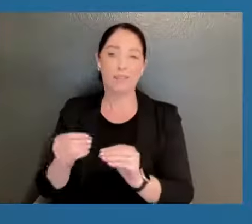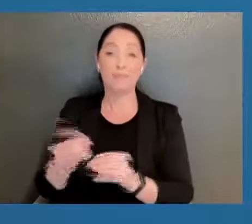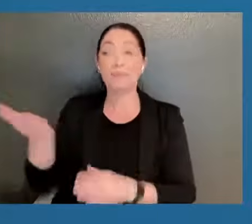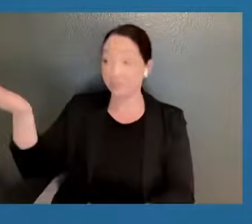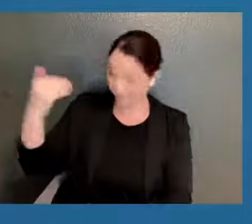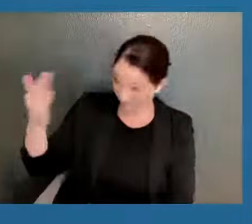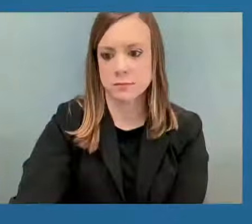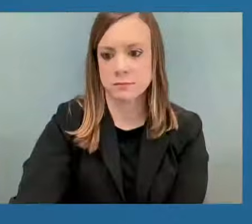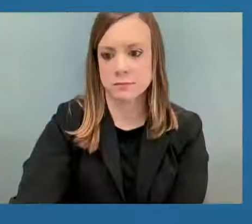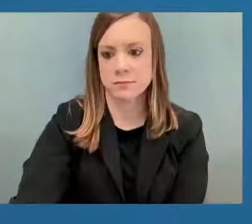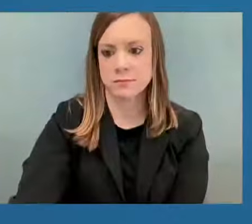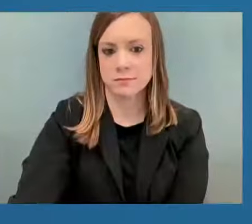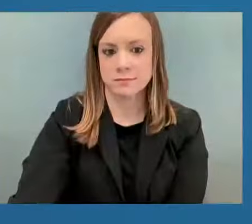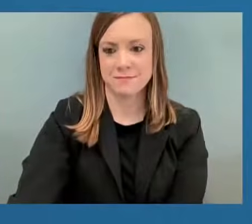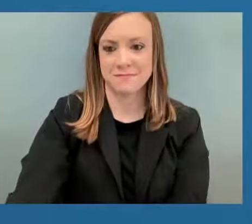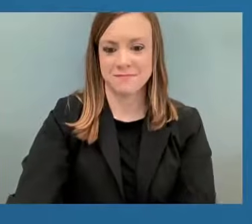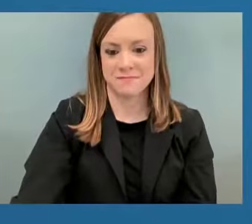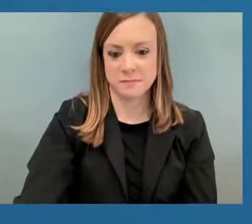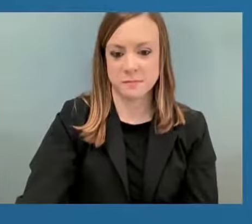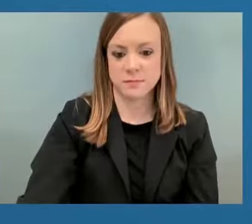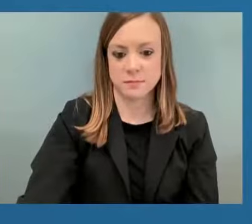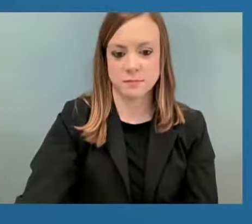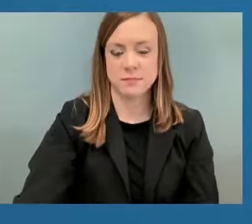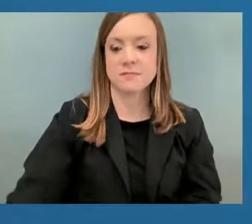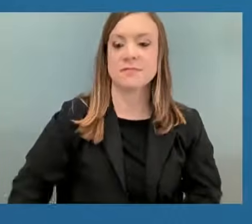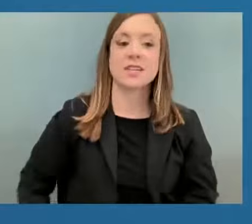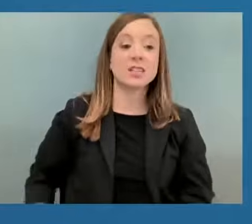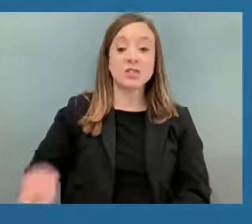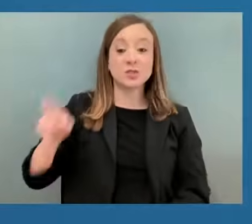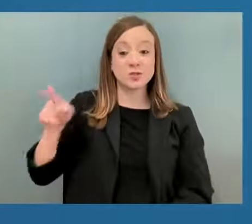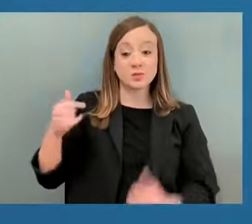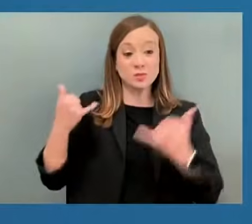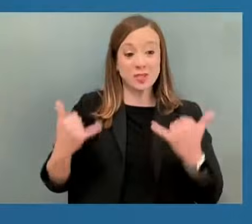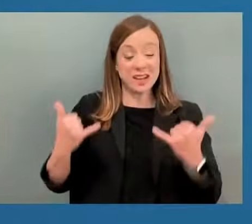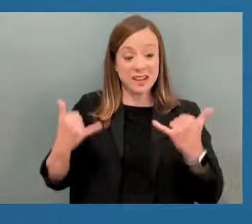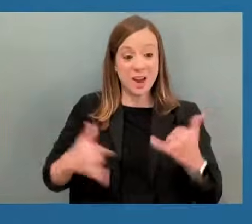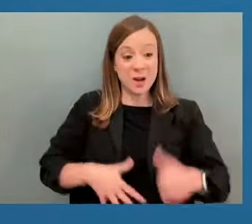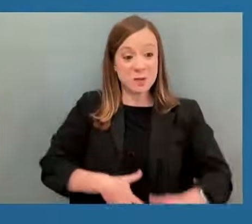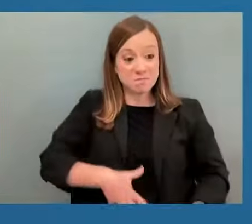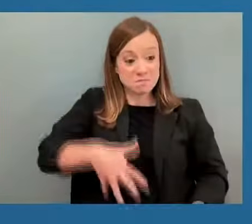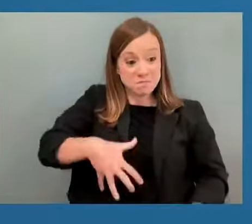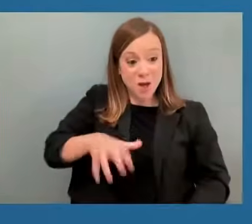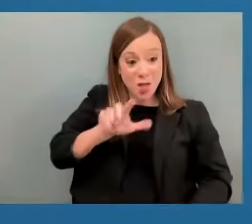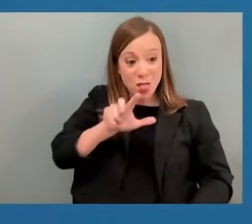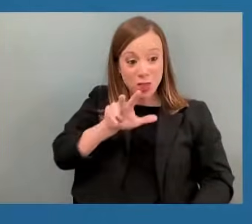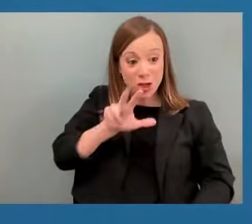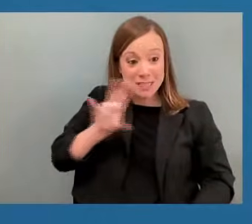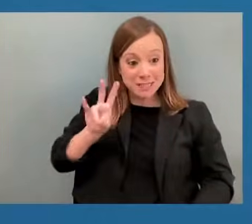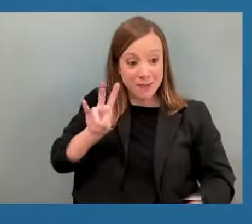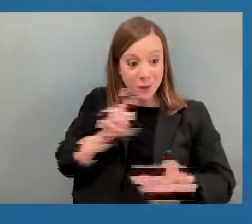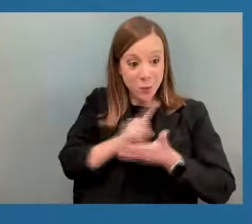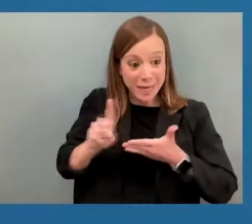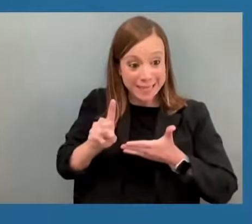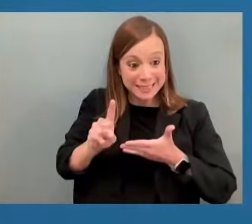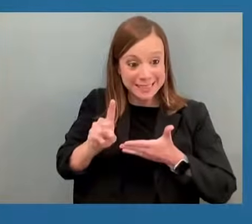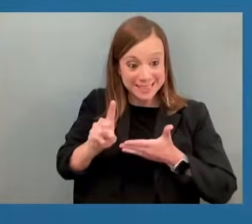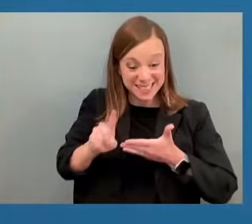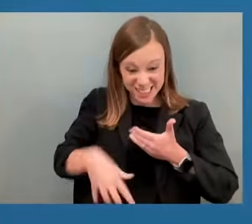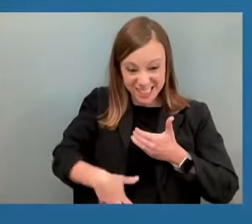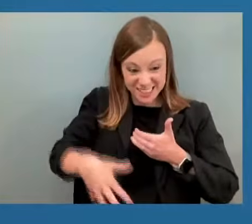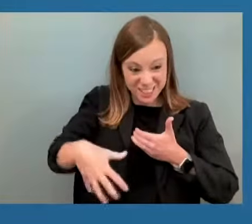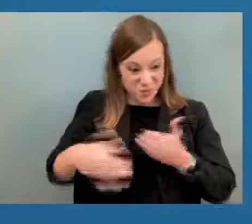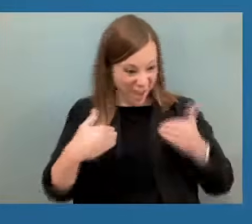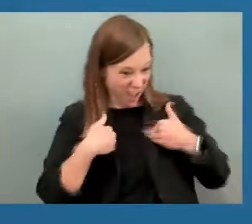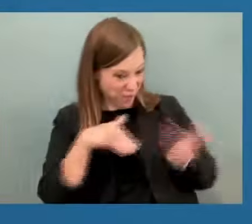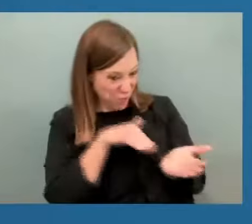37 weeks expecting. Yes. Just to be sure. Any doctors in the house? Okay, we're good. You're going to be